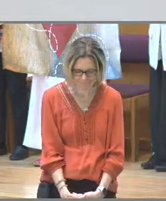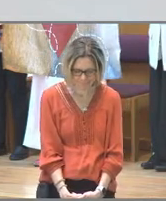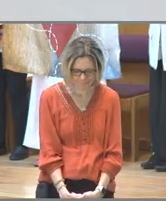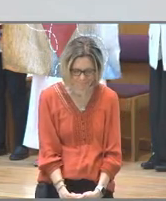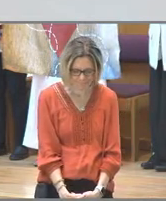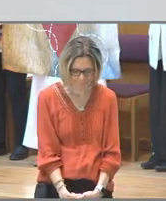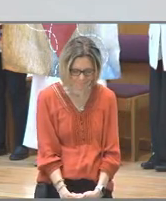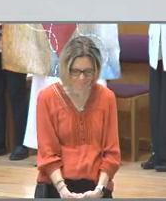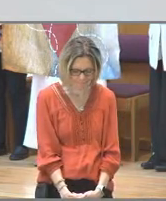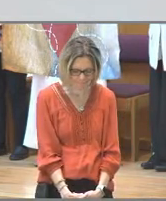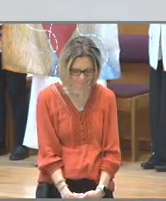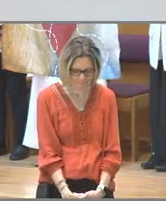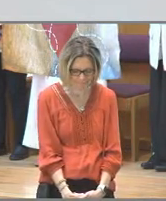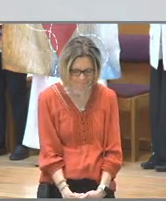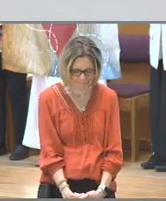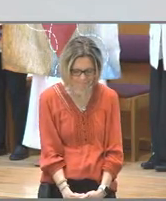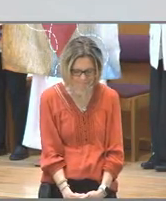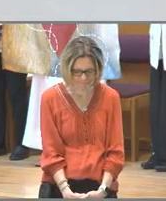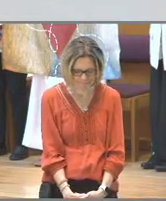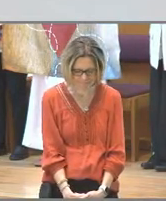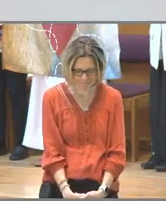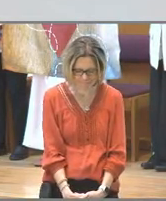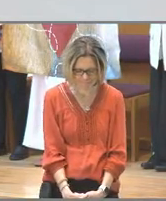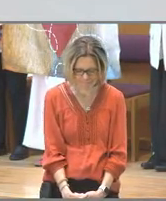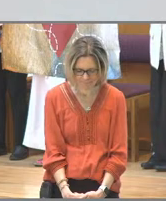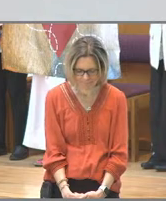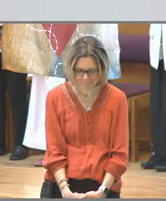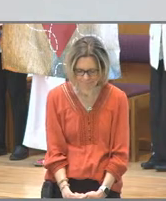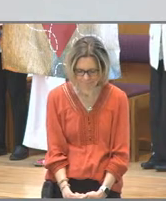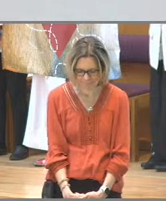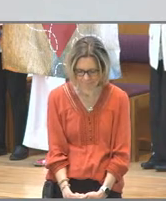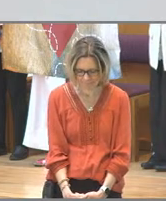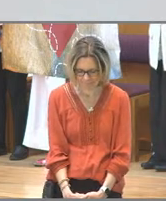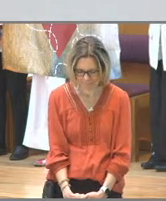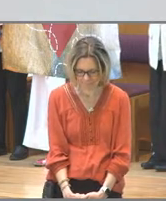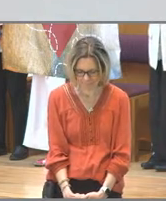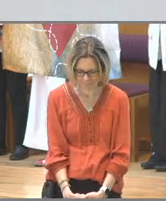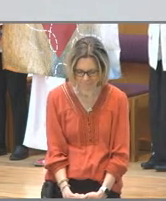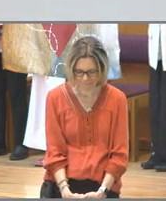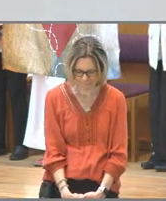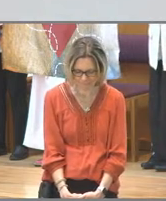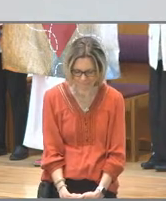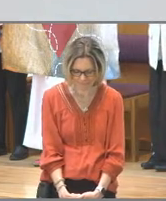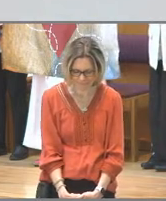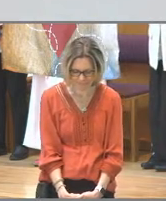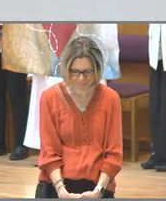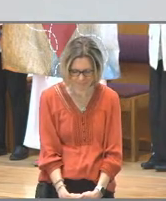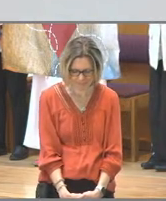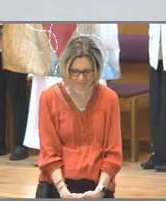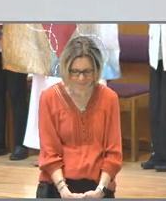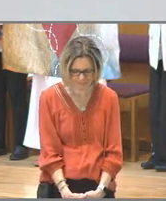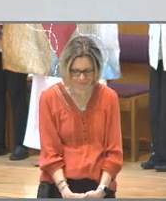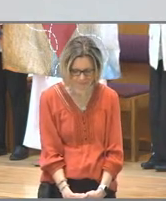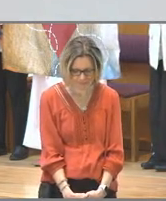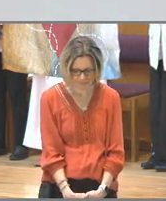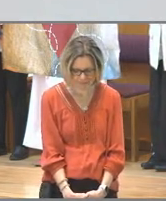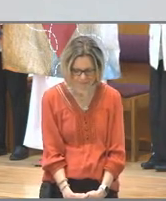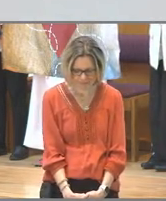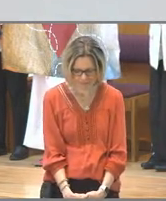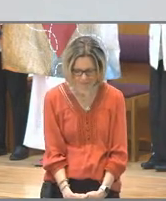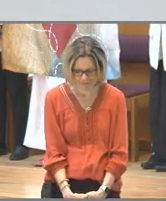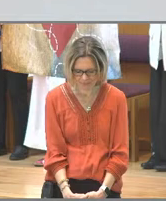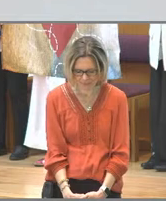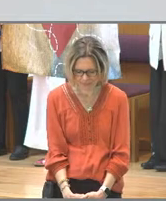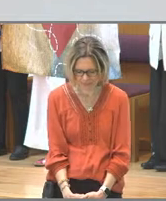nosotros perdonamos a los que nos ofenden. No nos dejes caer en tentación y líbranos del mal, porque tuyo es el